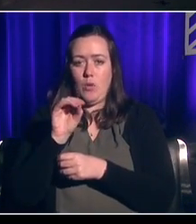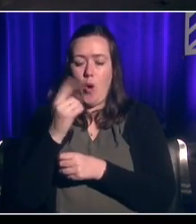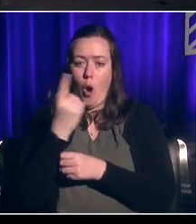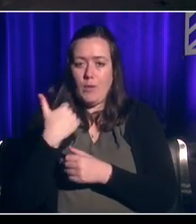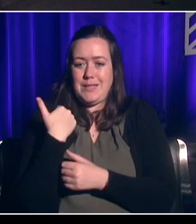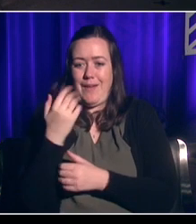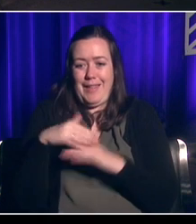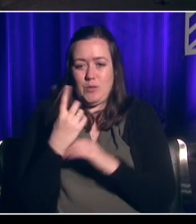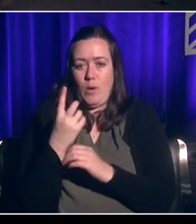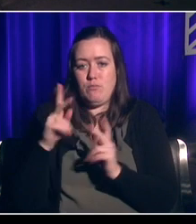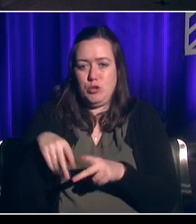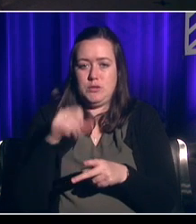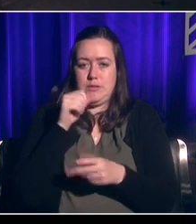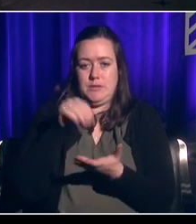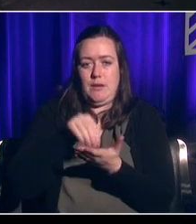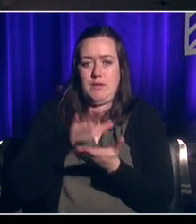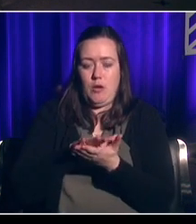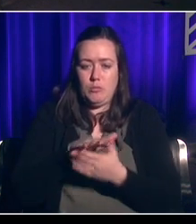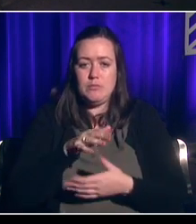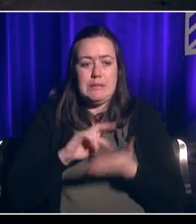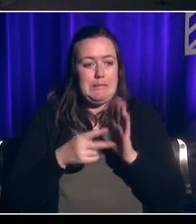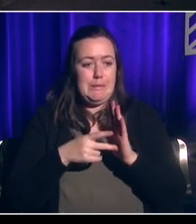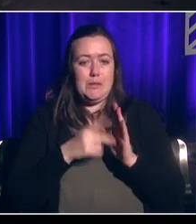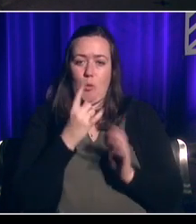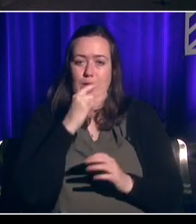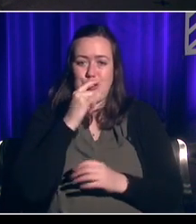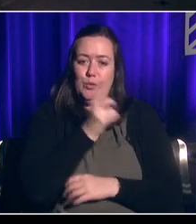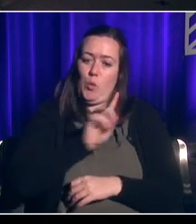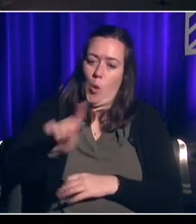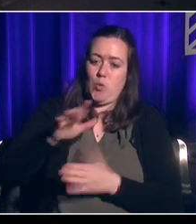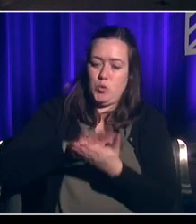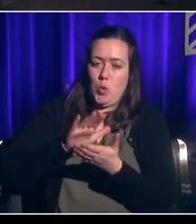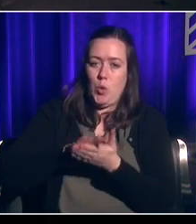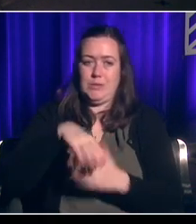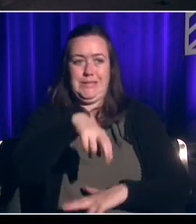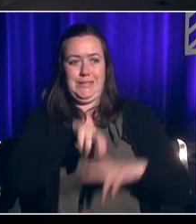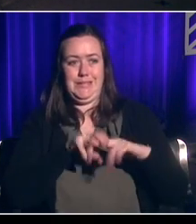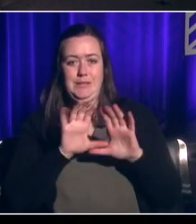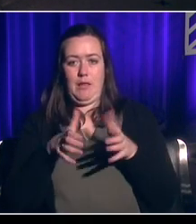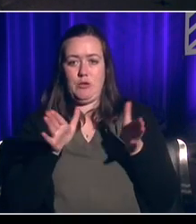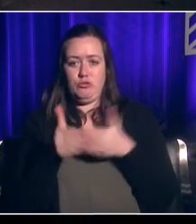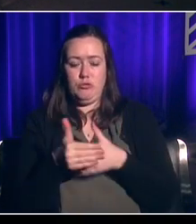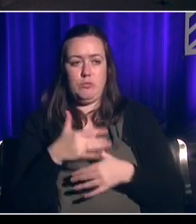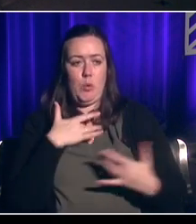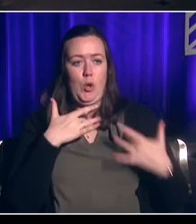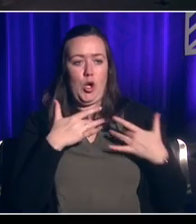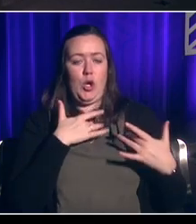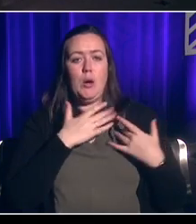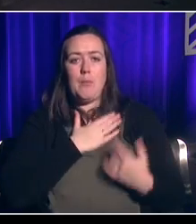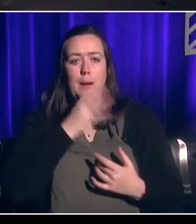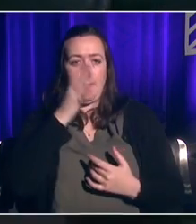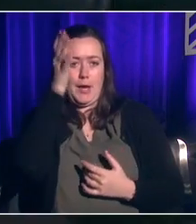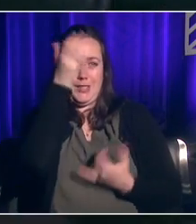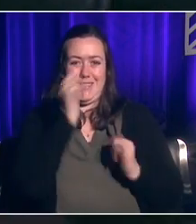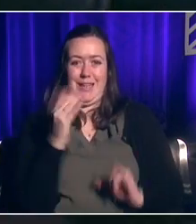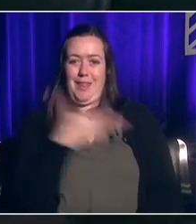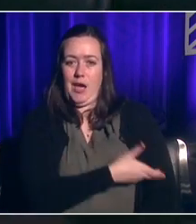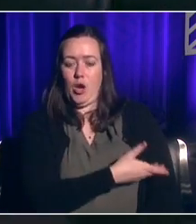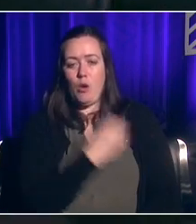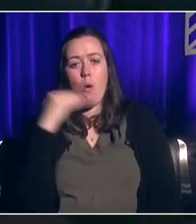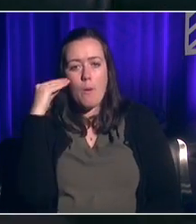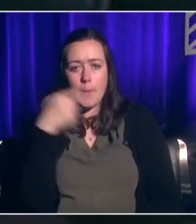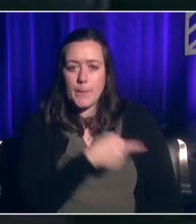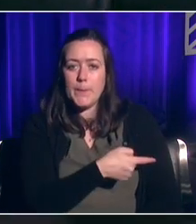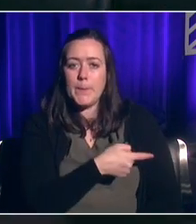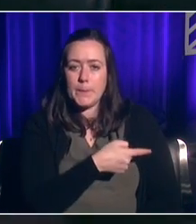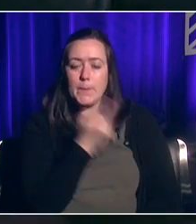goes to school, sits in the classroom, and worries whether or not they're going to come home to their parents. But the reaches